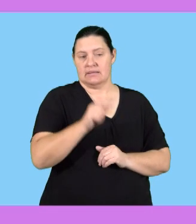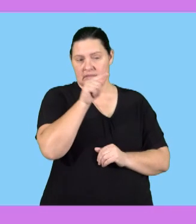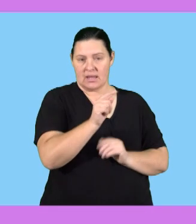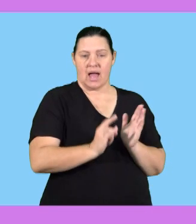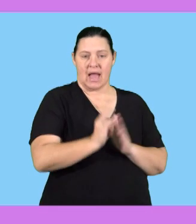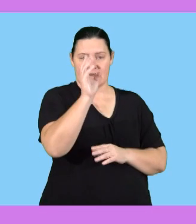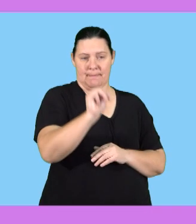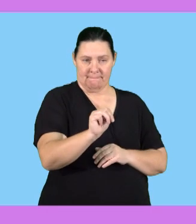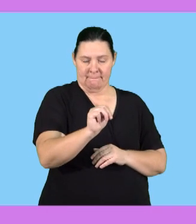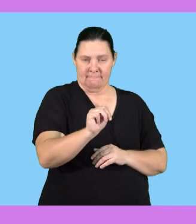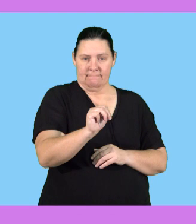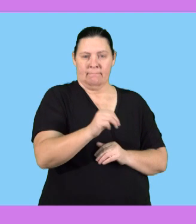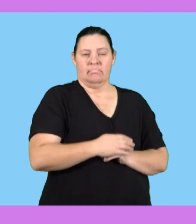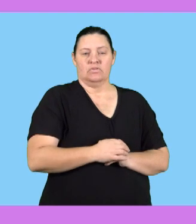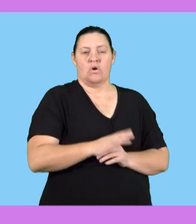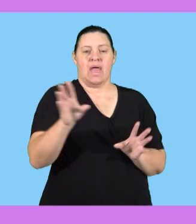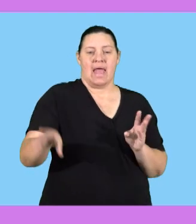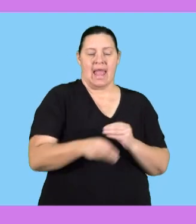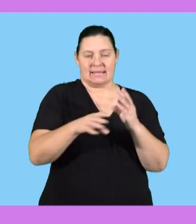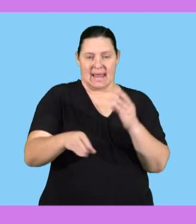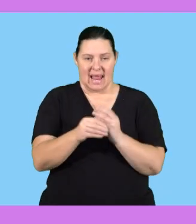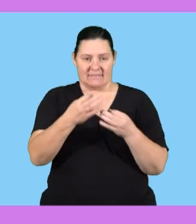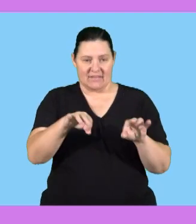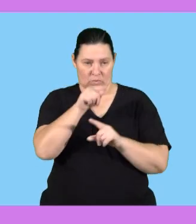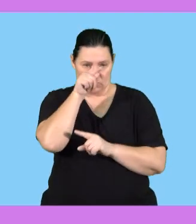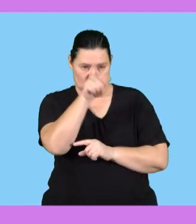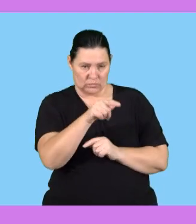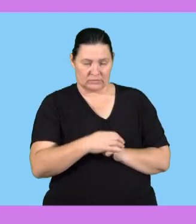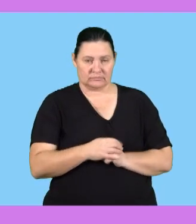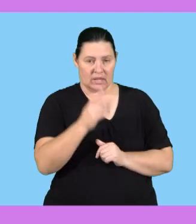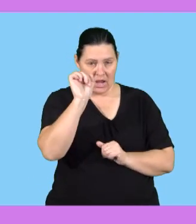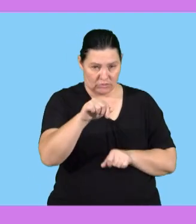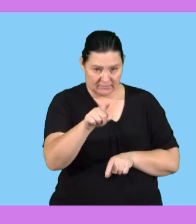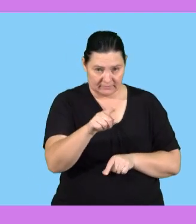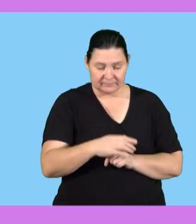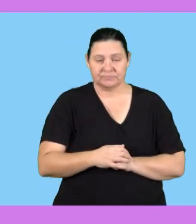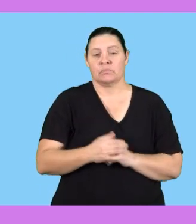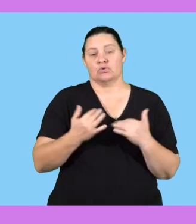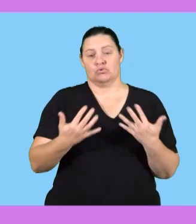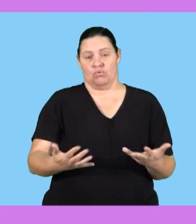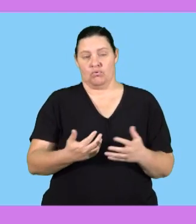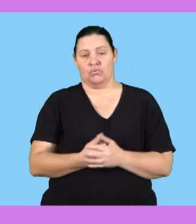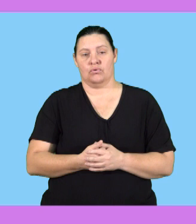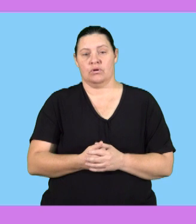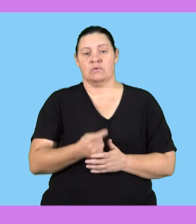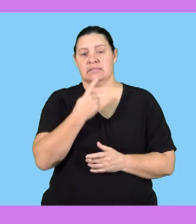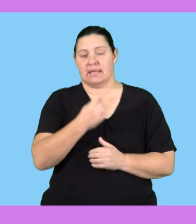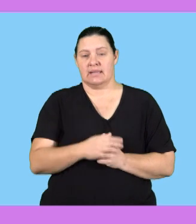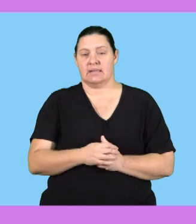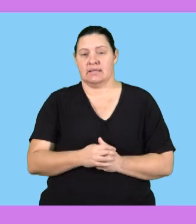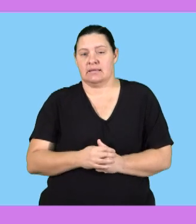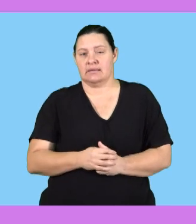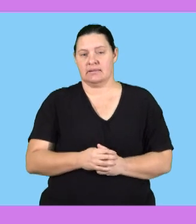Here's the height in meters, so I'm going to have to work with the values here. We agree on that. So therefore, I'll say